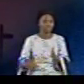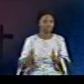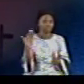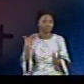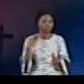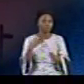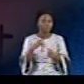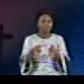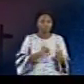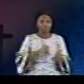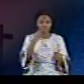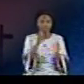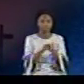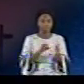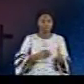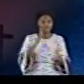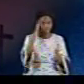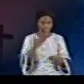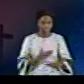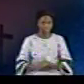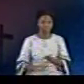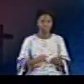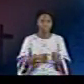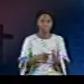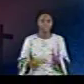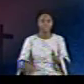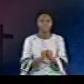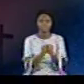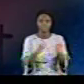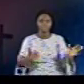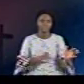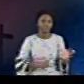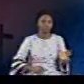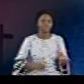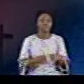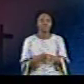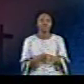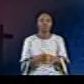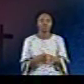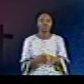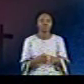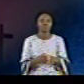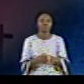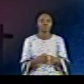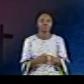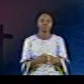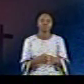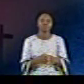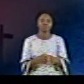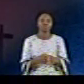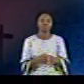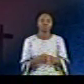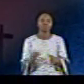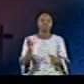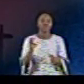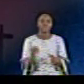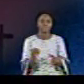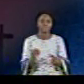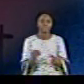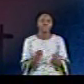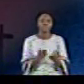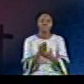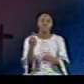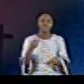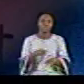this child without operating this child. I would deliver. The Bible said I shall deliver like the Hebrew woman. So during the time of